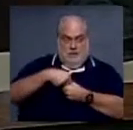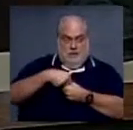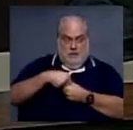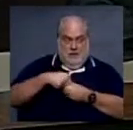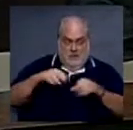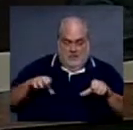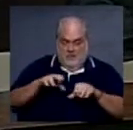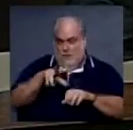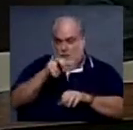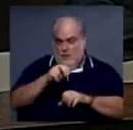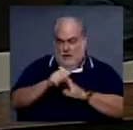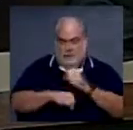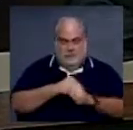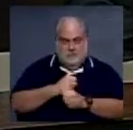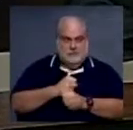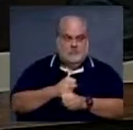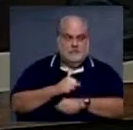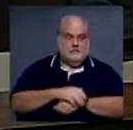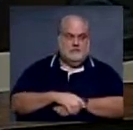done it for 30 years.